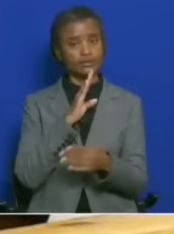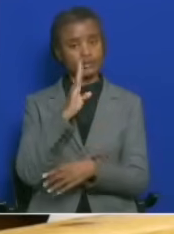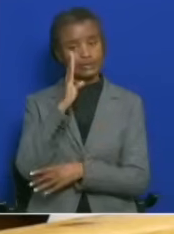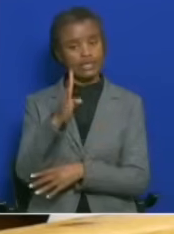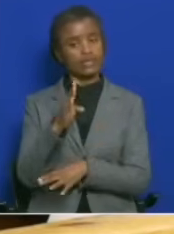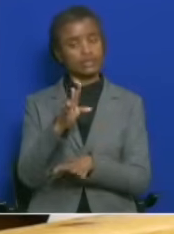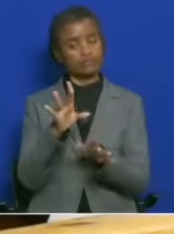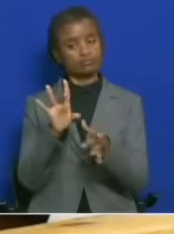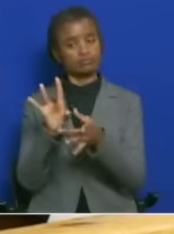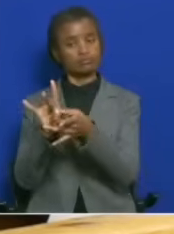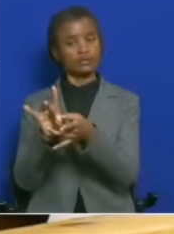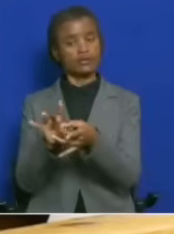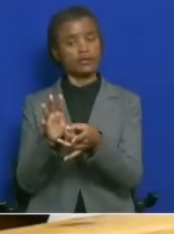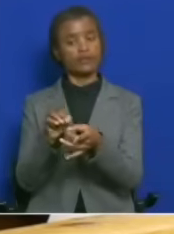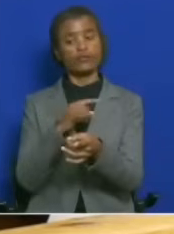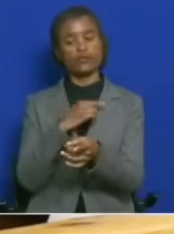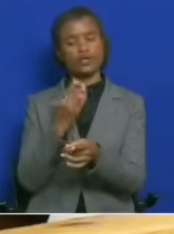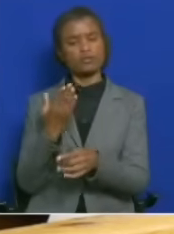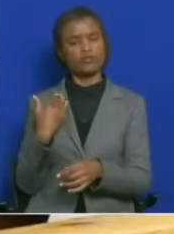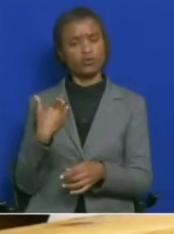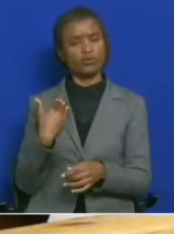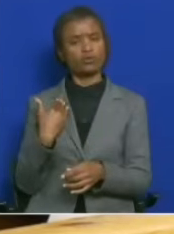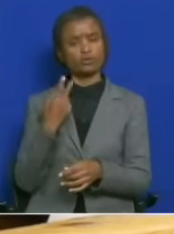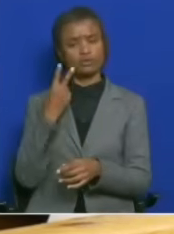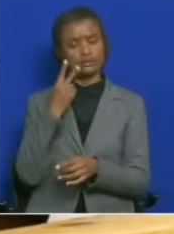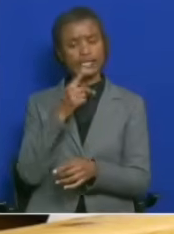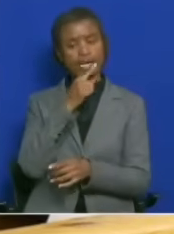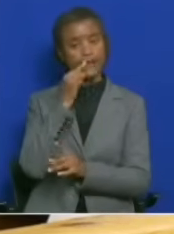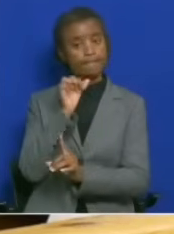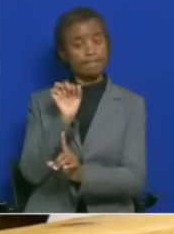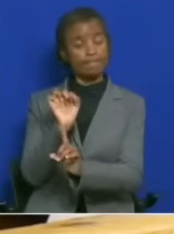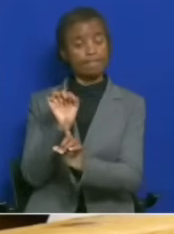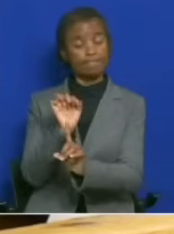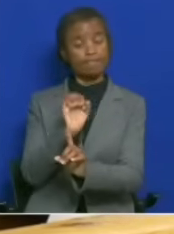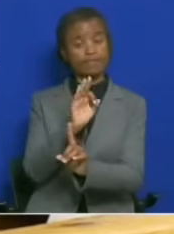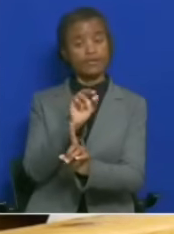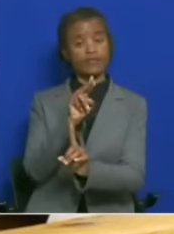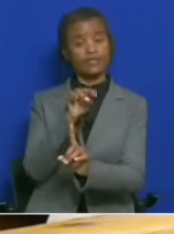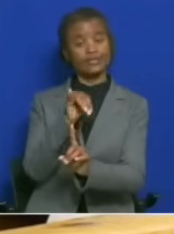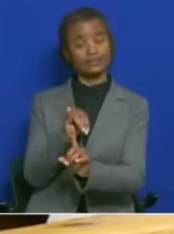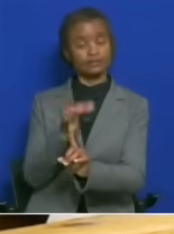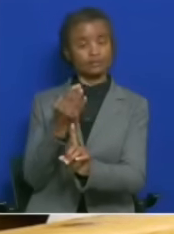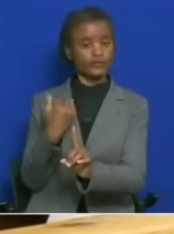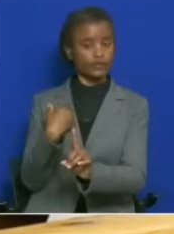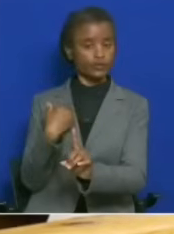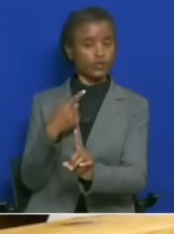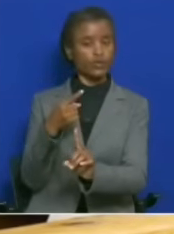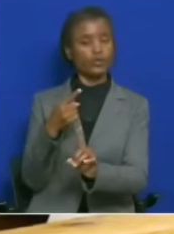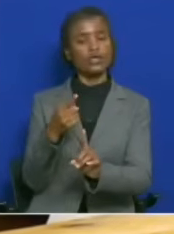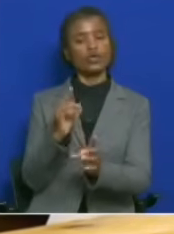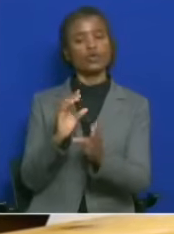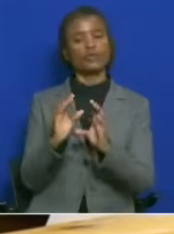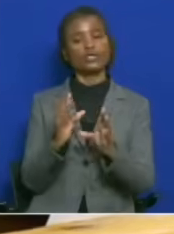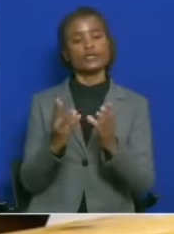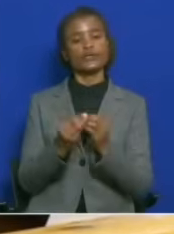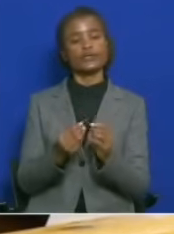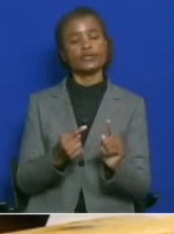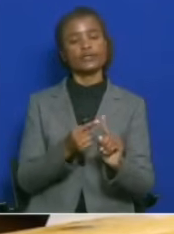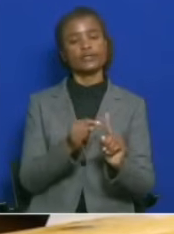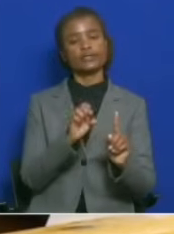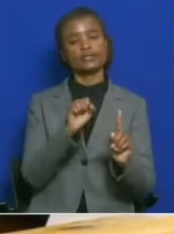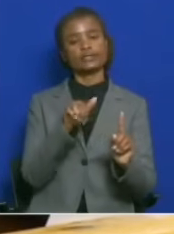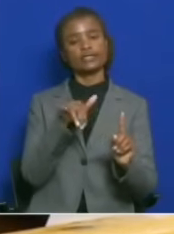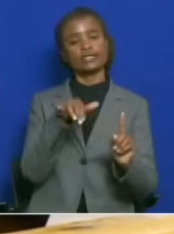up with a separate person, with Mr. Mosaid on several other tenders.